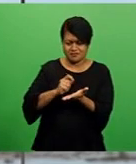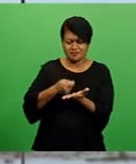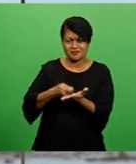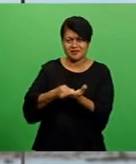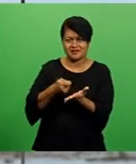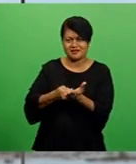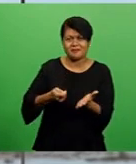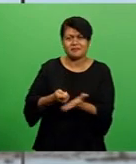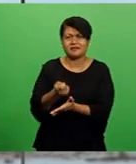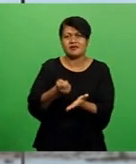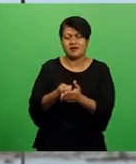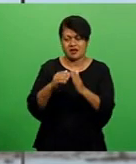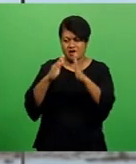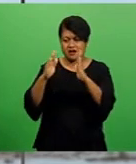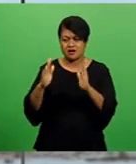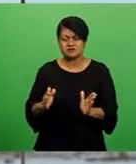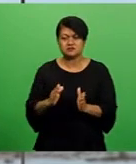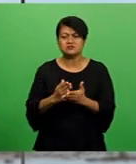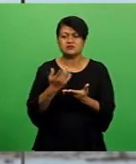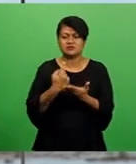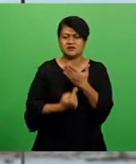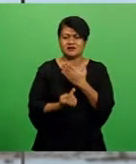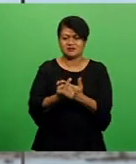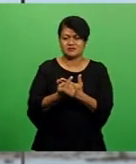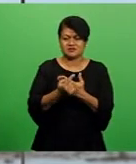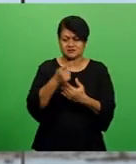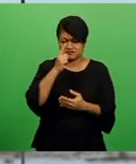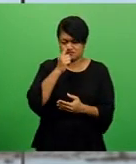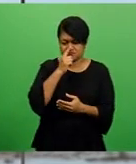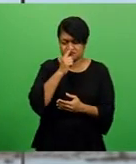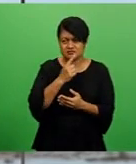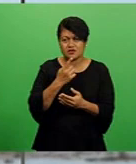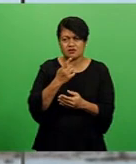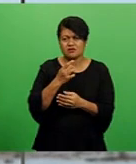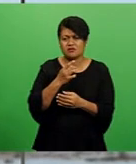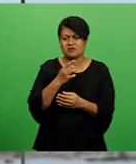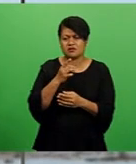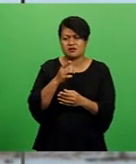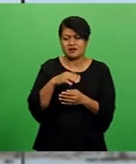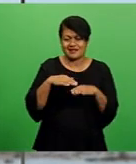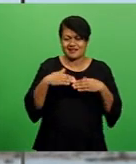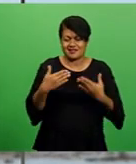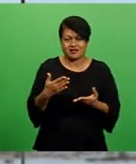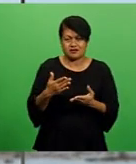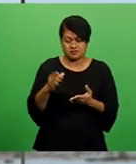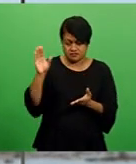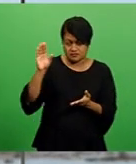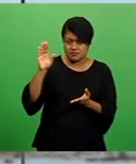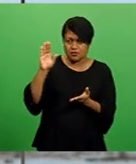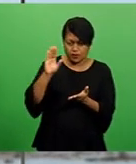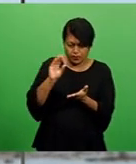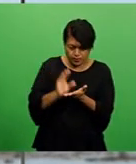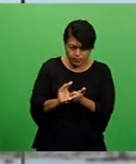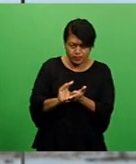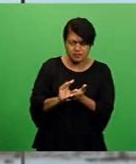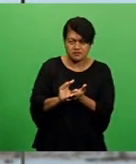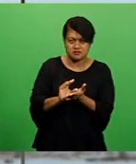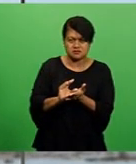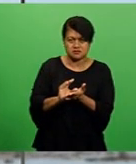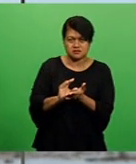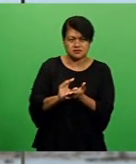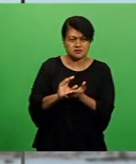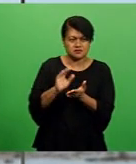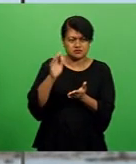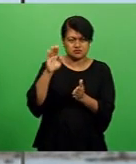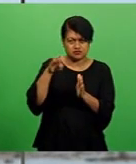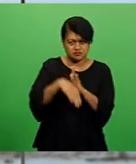Director Arif Khan says because of a decline in property prices, commissions have dropped by as much as 50%. Kritika Kumar reports